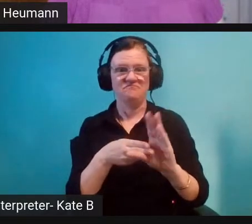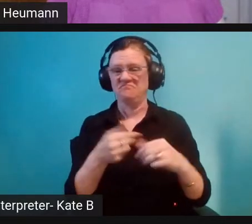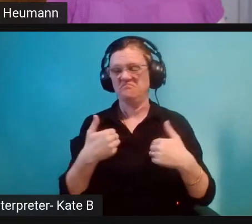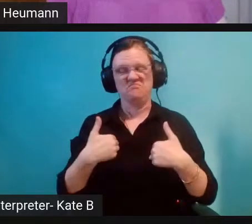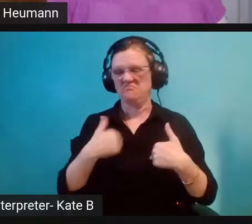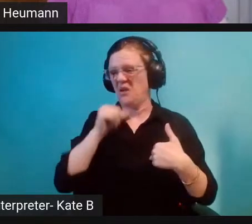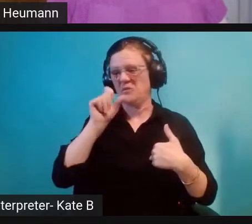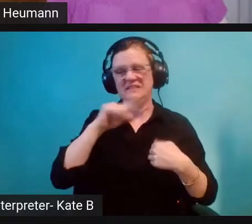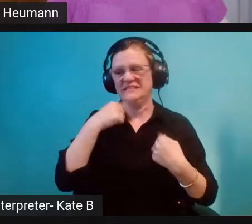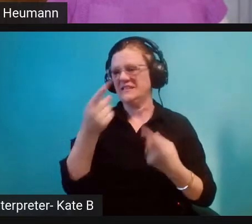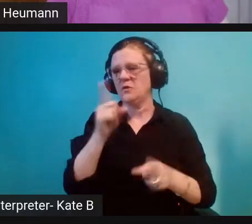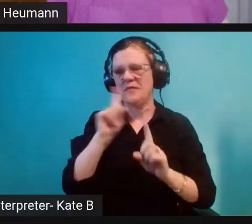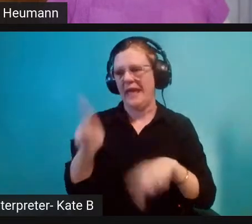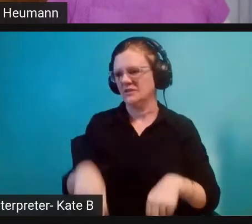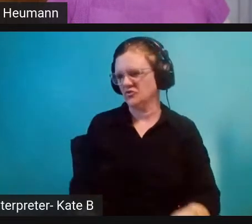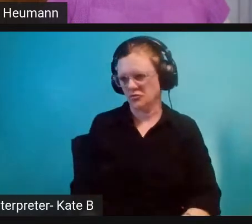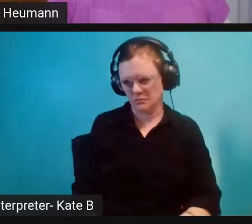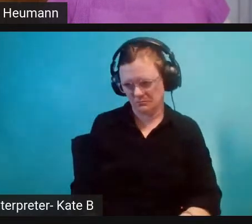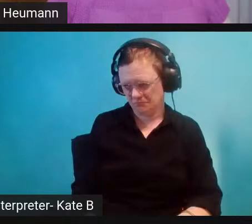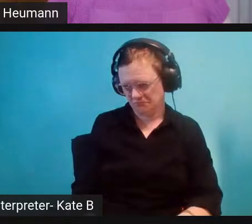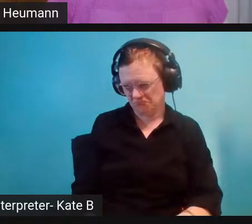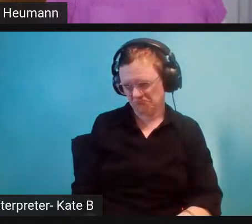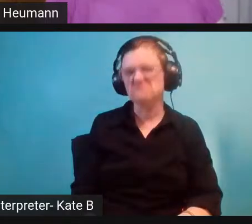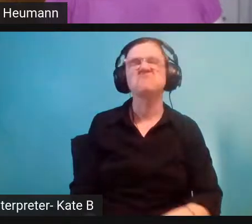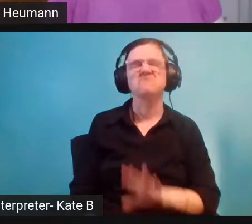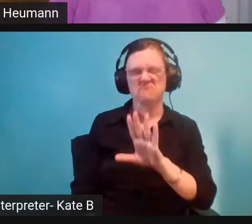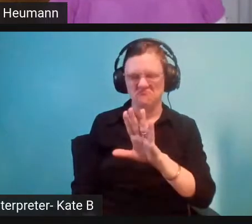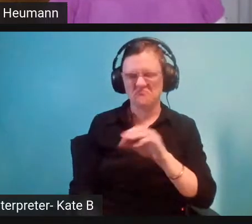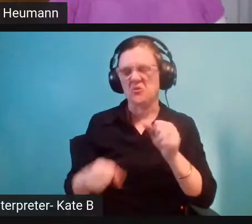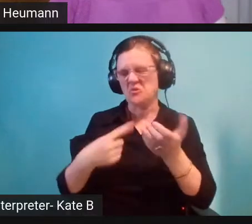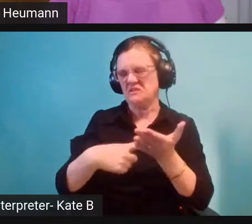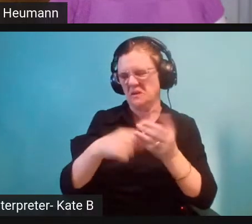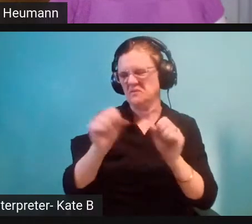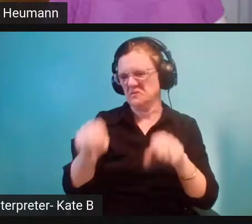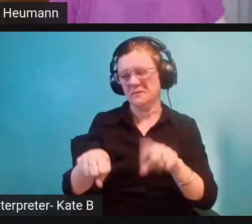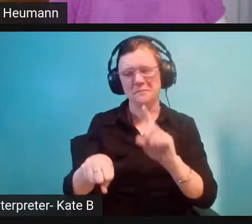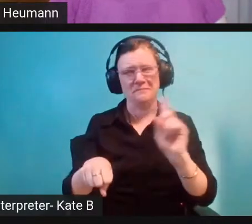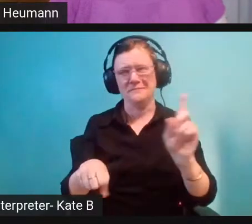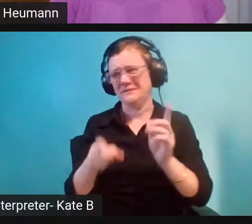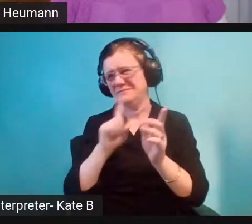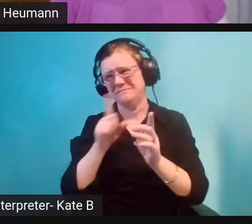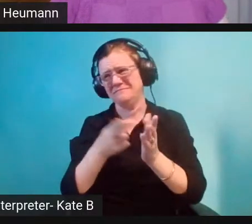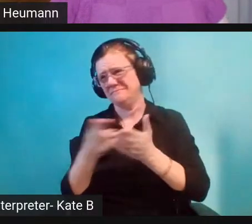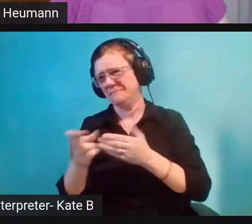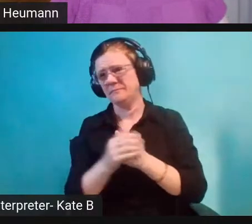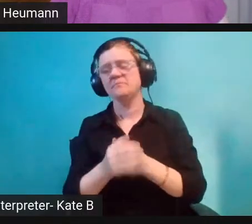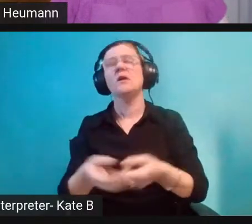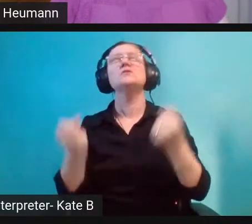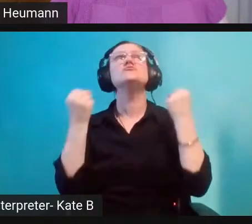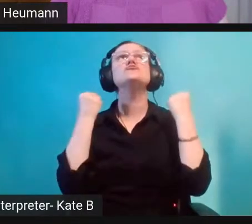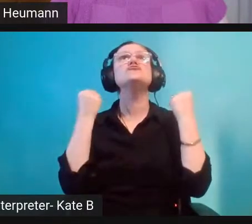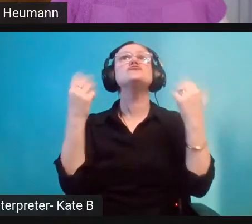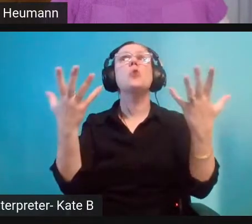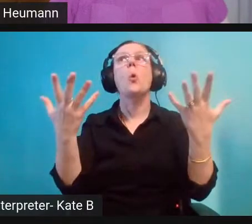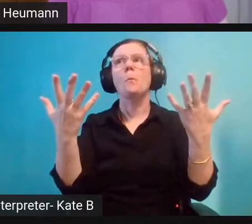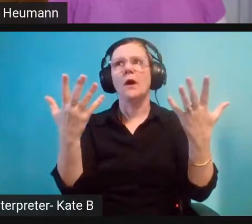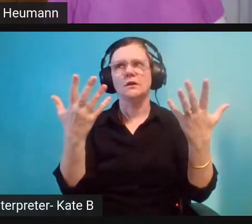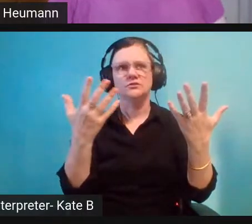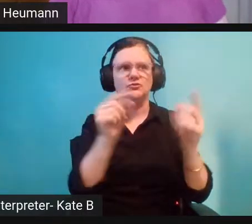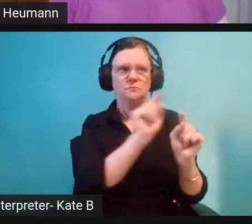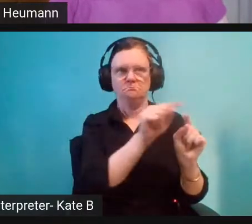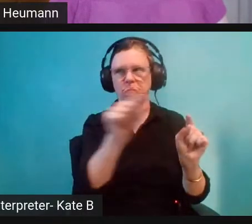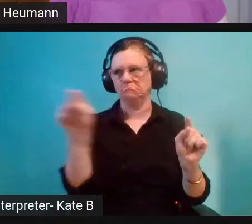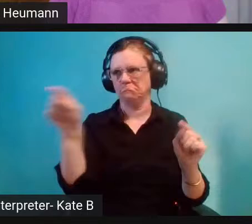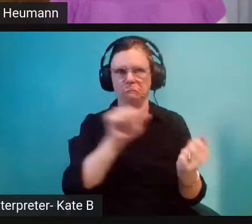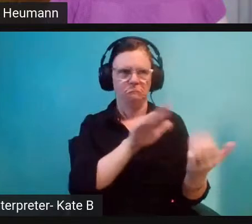answer. We can have a discussion another time, but there's so many things that need to be done.